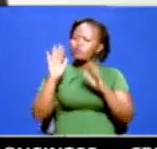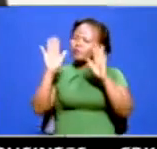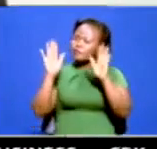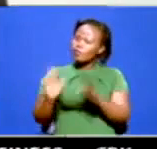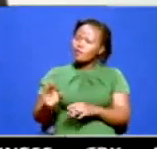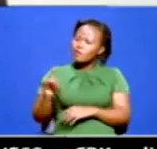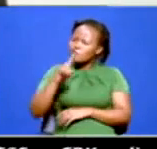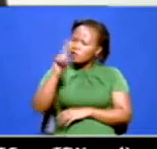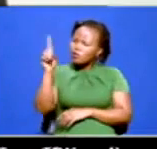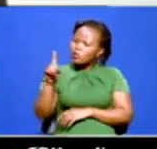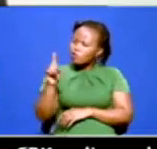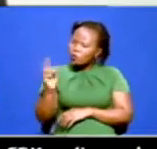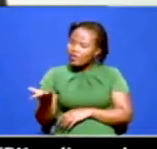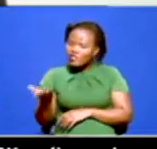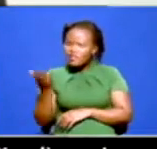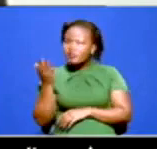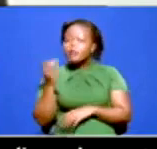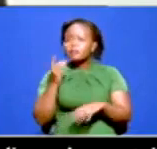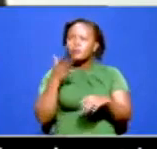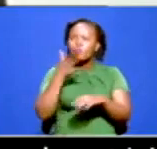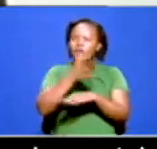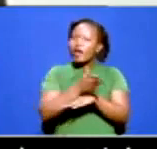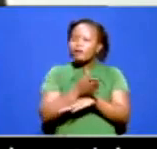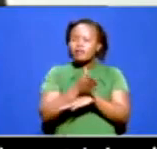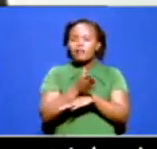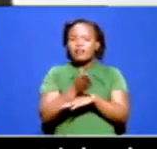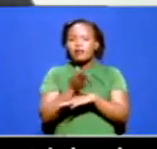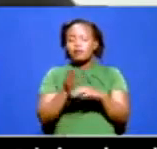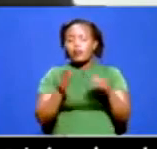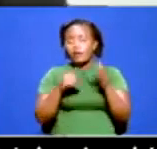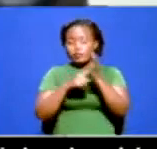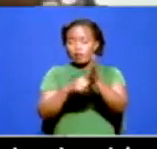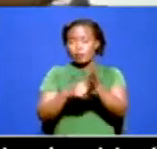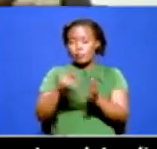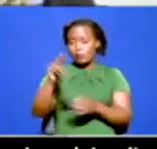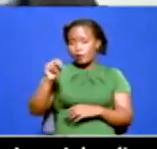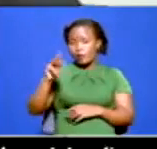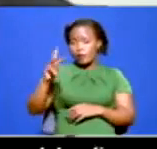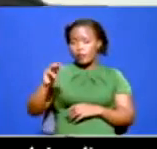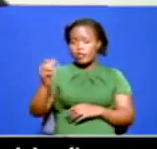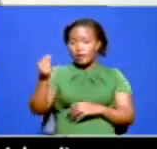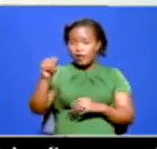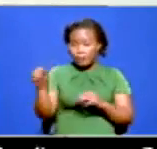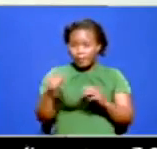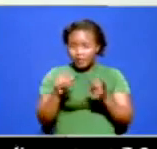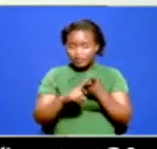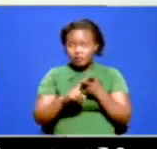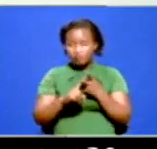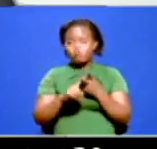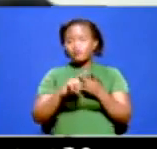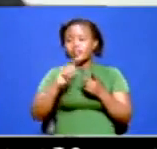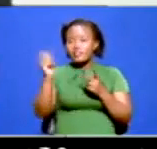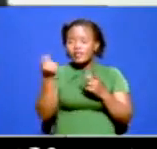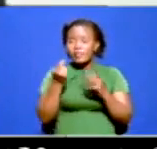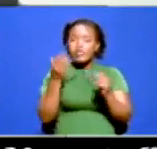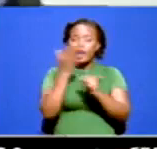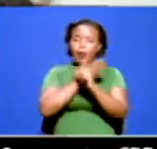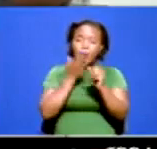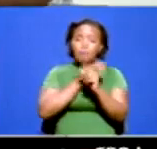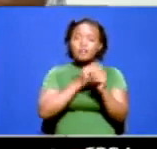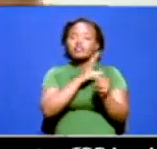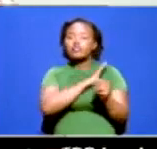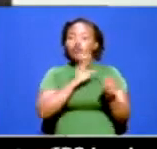when we look at the results from, you know, probably the Nairobi Metropolitan Services, the Kenya Meat Commission, even the rehabilitation, you know, of the